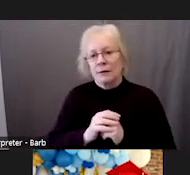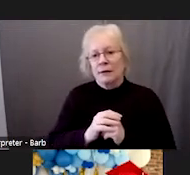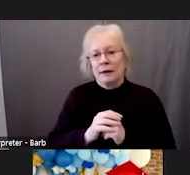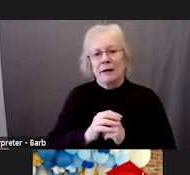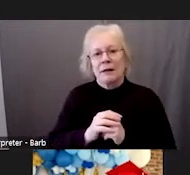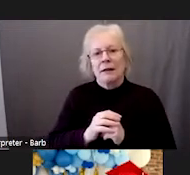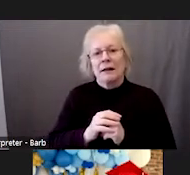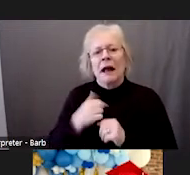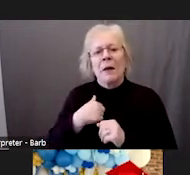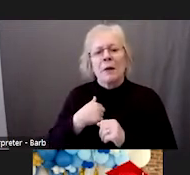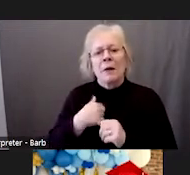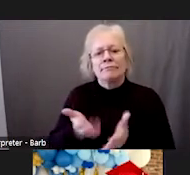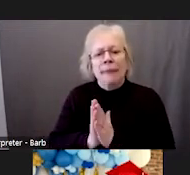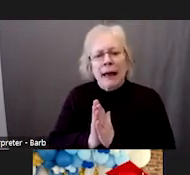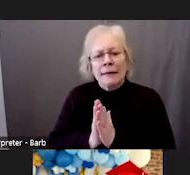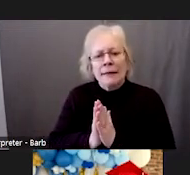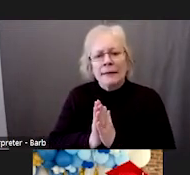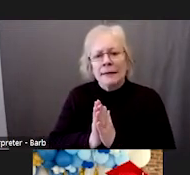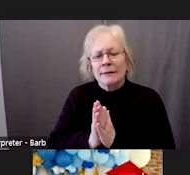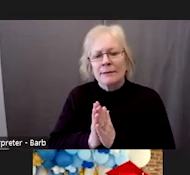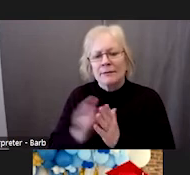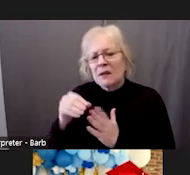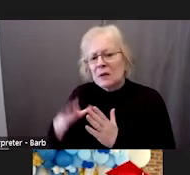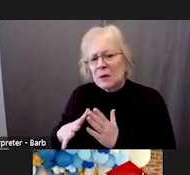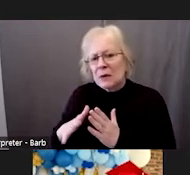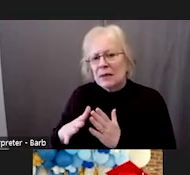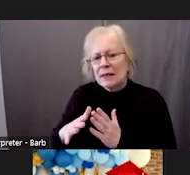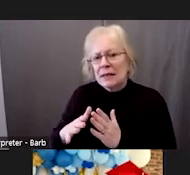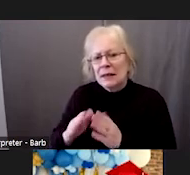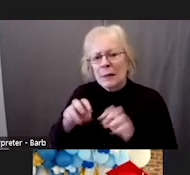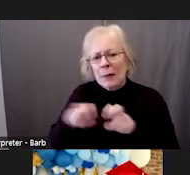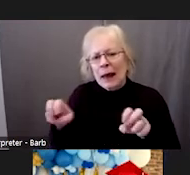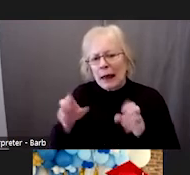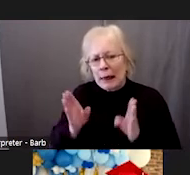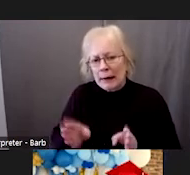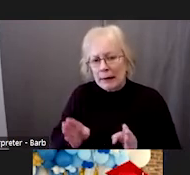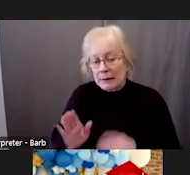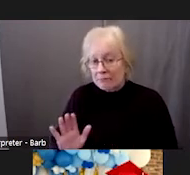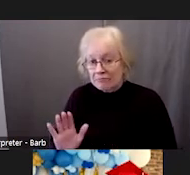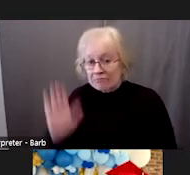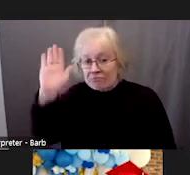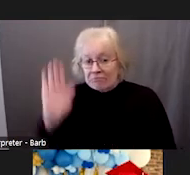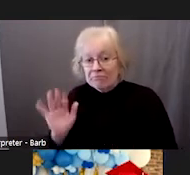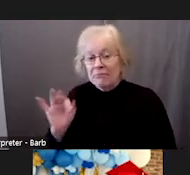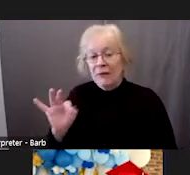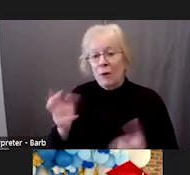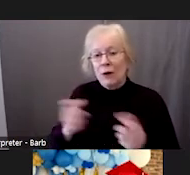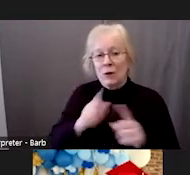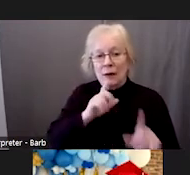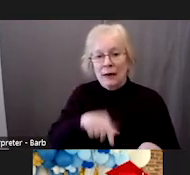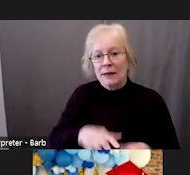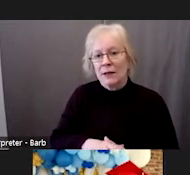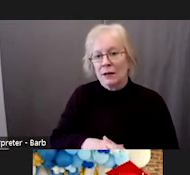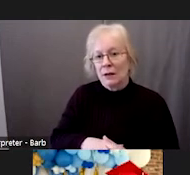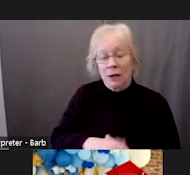which if you just want to raise your hand, if you want to chime in for that answer. Are we going in order,